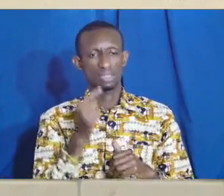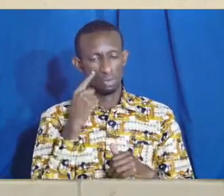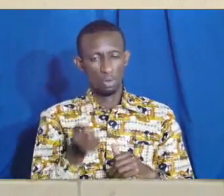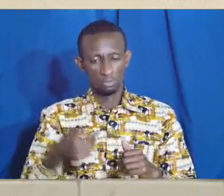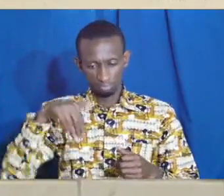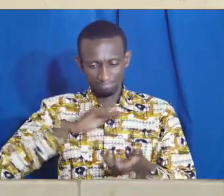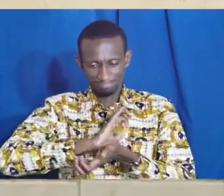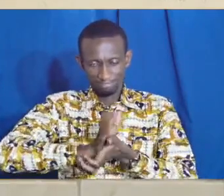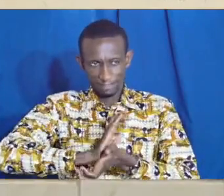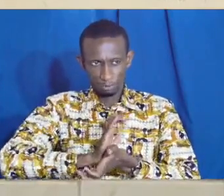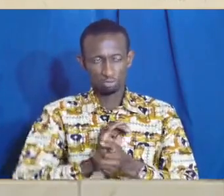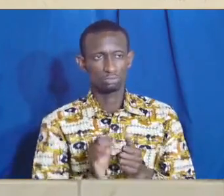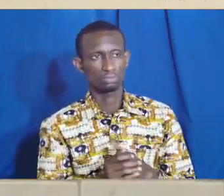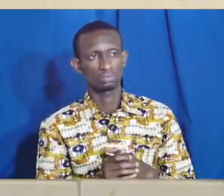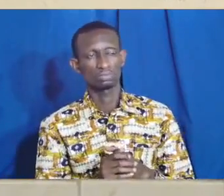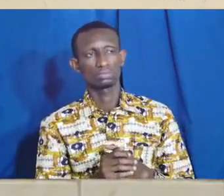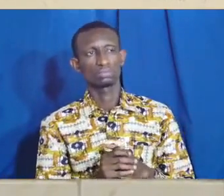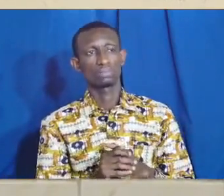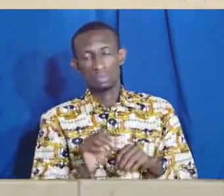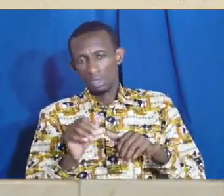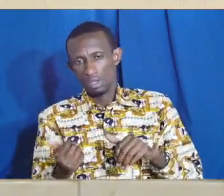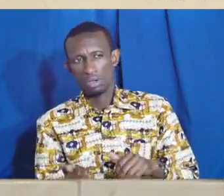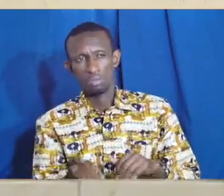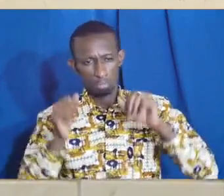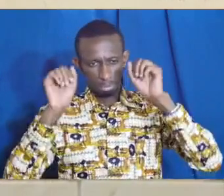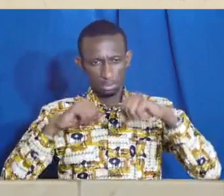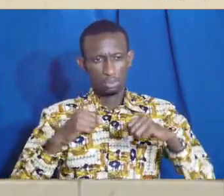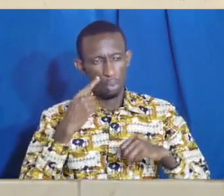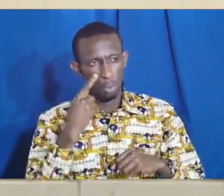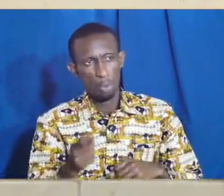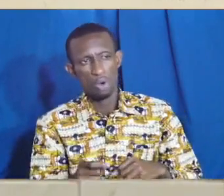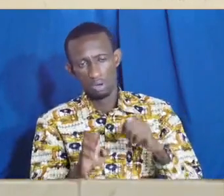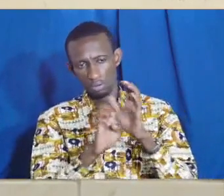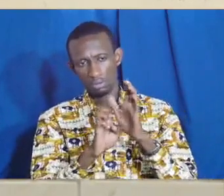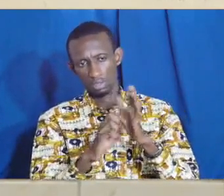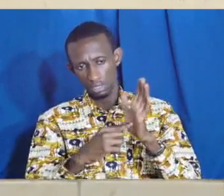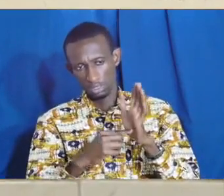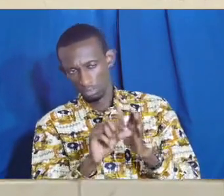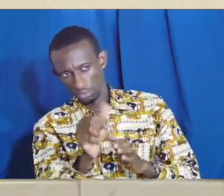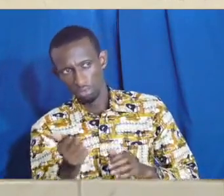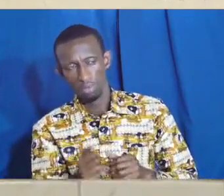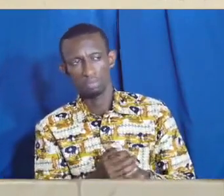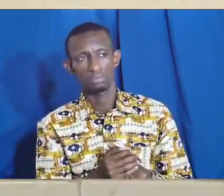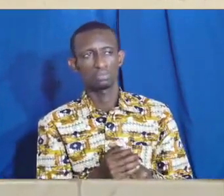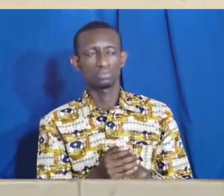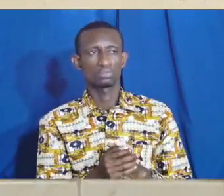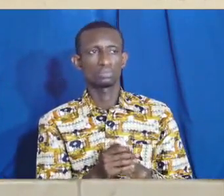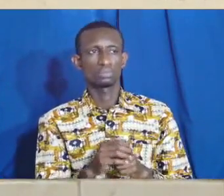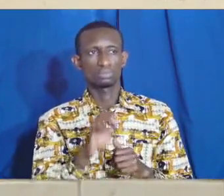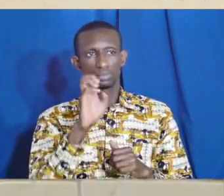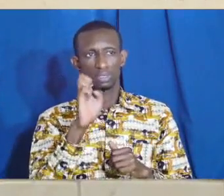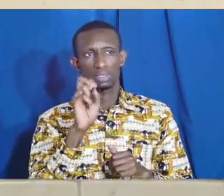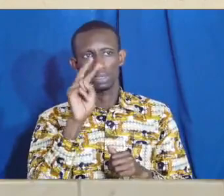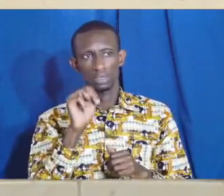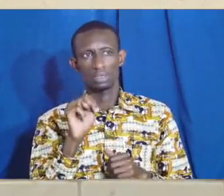stomach. So we can also say that another example, we can talk about another enzyme which are normally produced. We have what we call